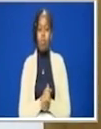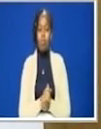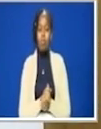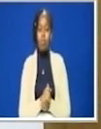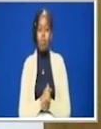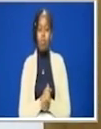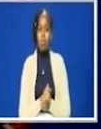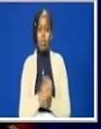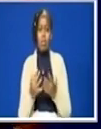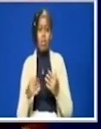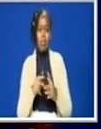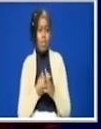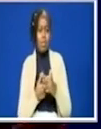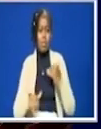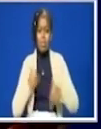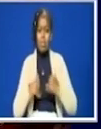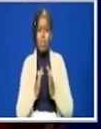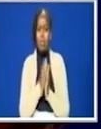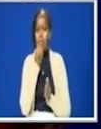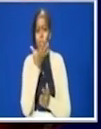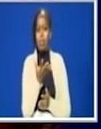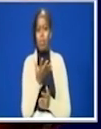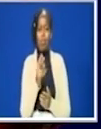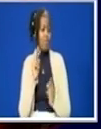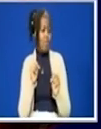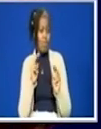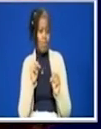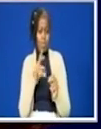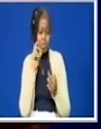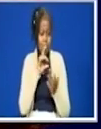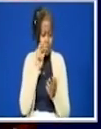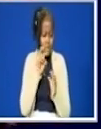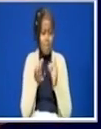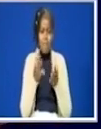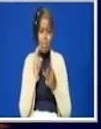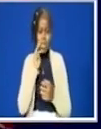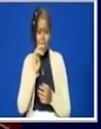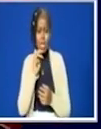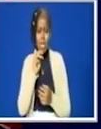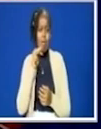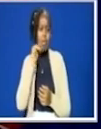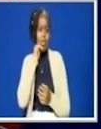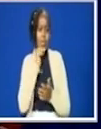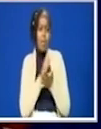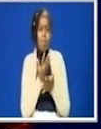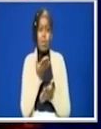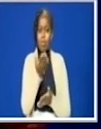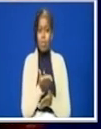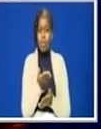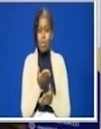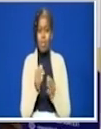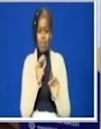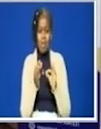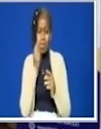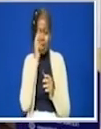Now you started playing games again, huh? No, I'm just checking to see if I can see the androecium actually, to see if my eyes work well. Okay,